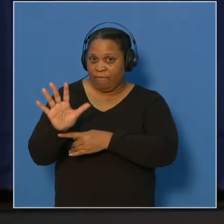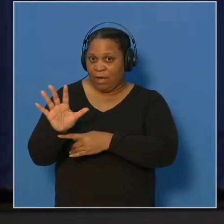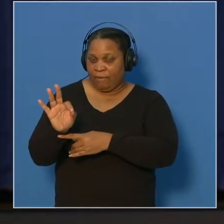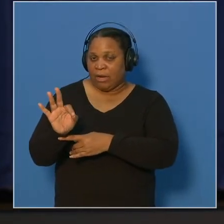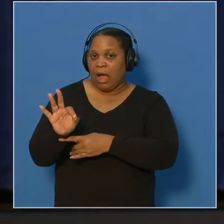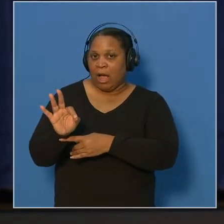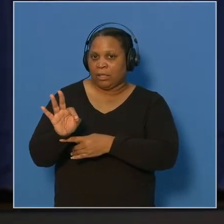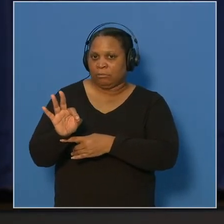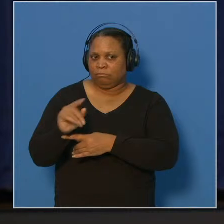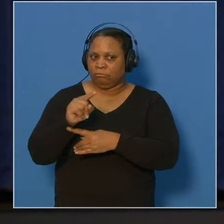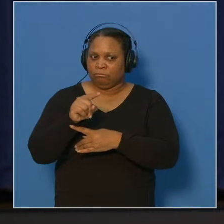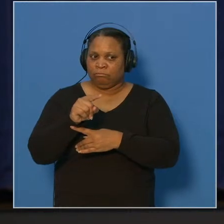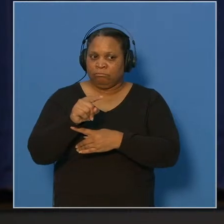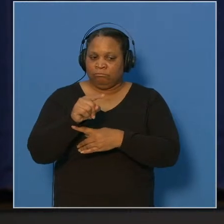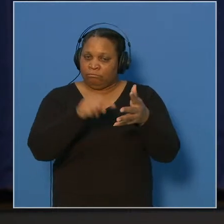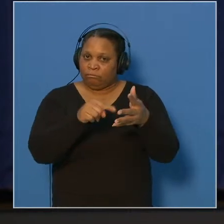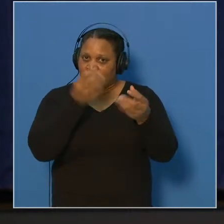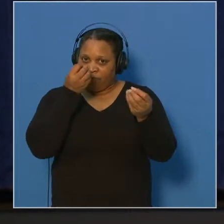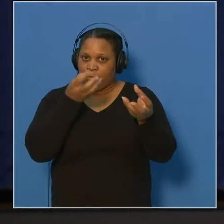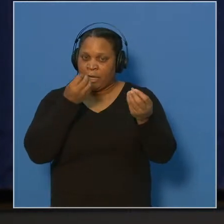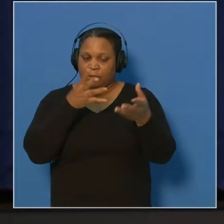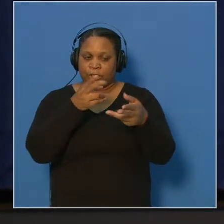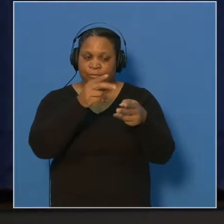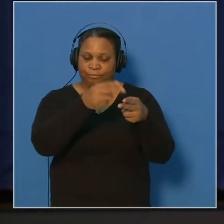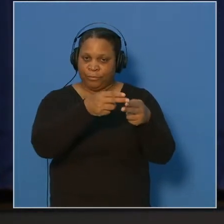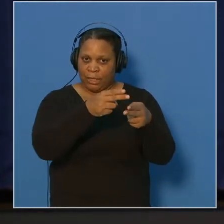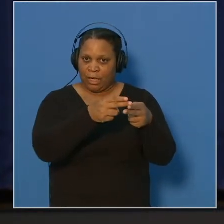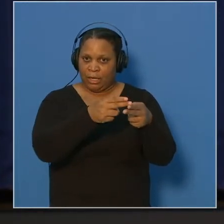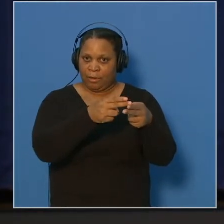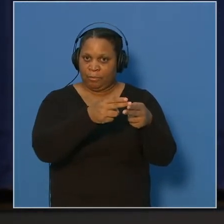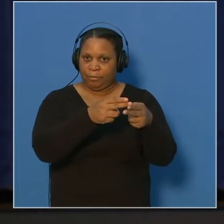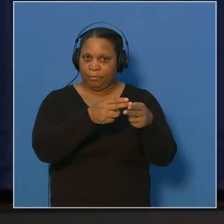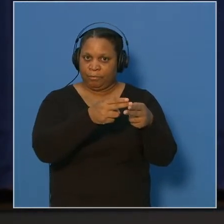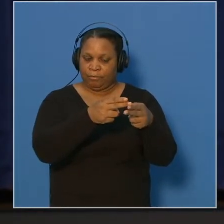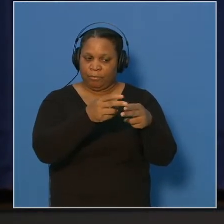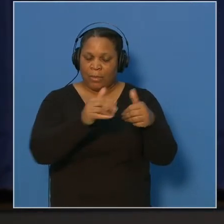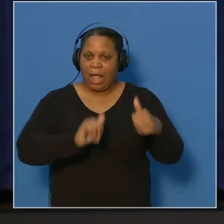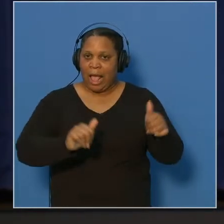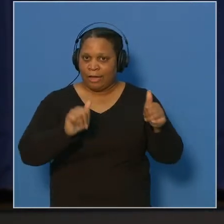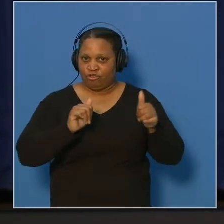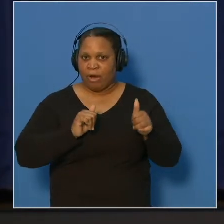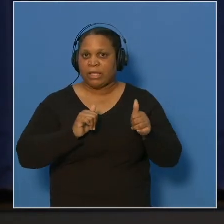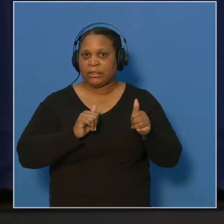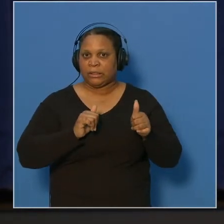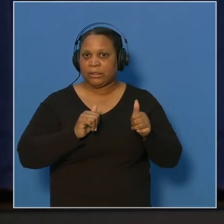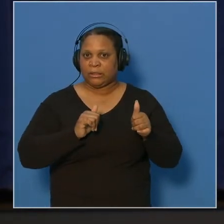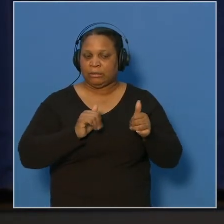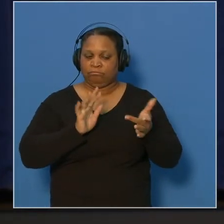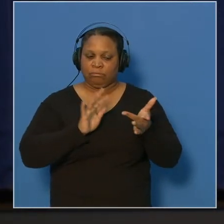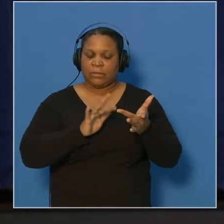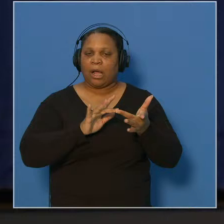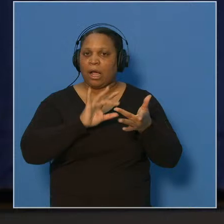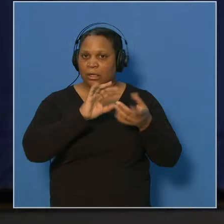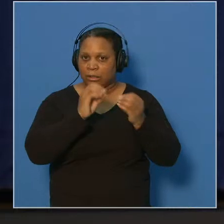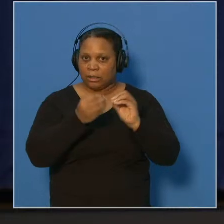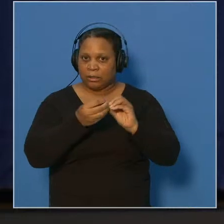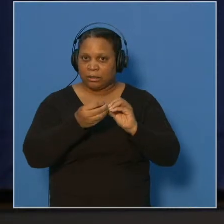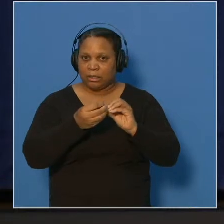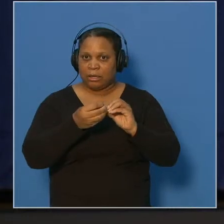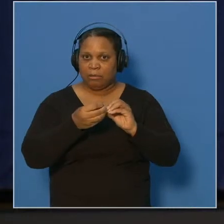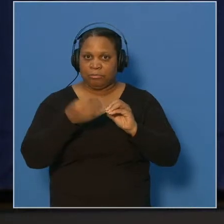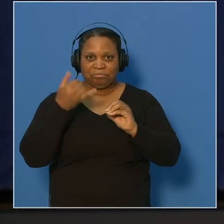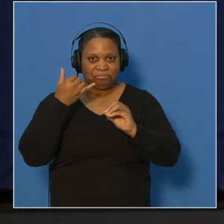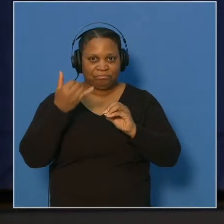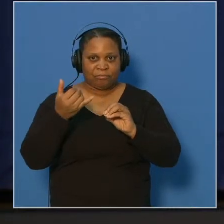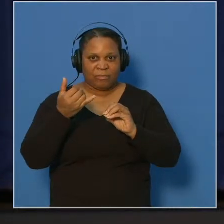296-7559, and you should give the following information: your name, your address, a contact number, and the